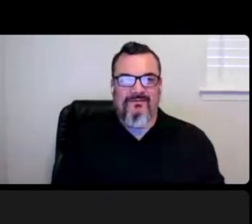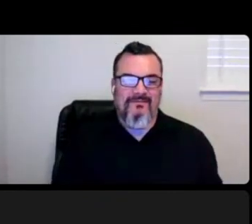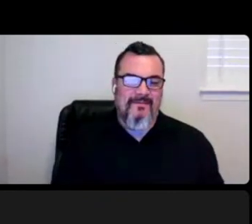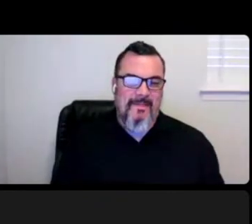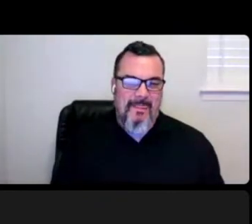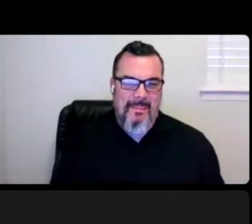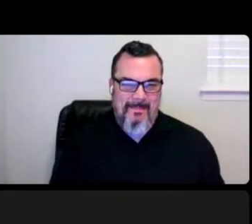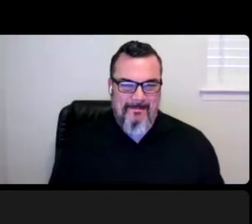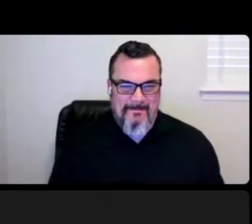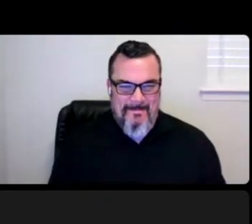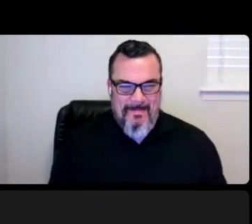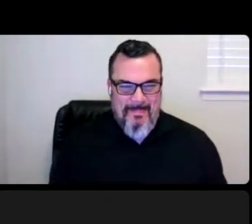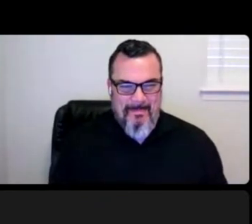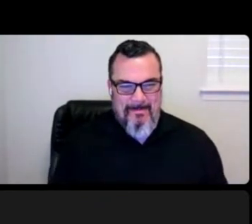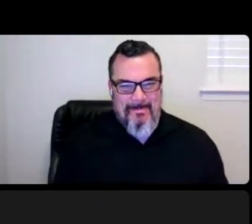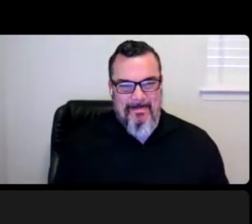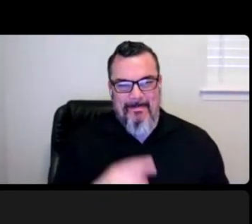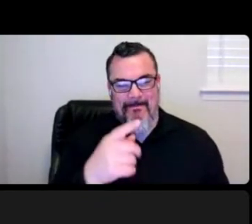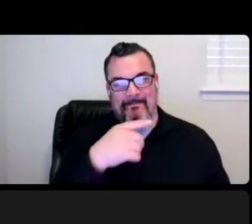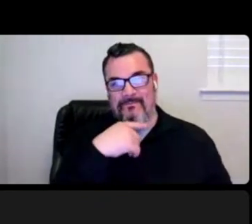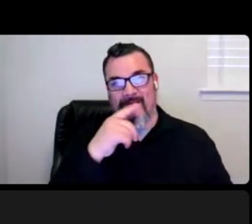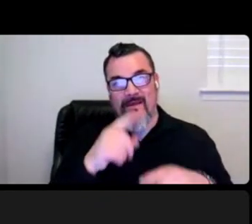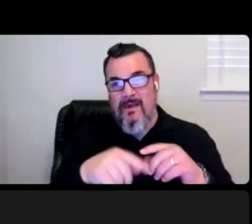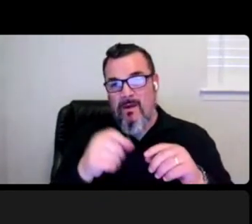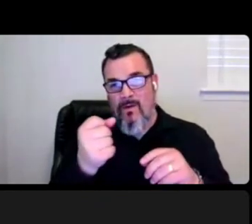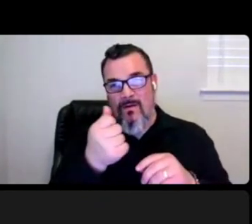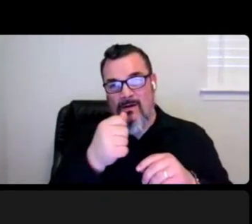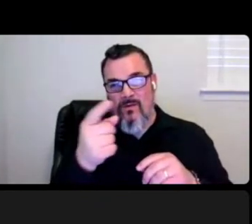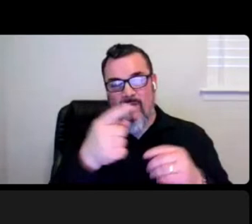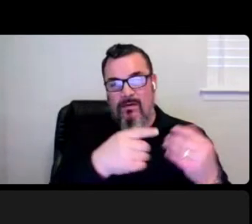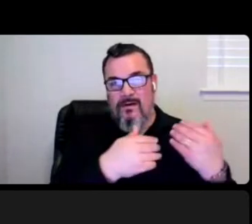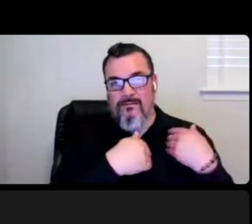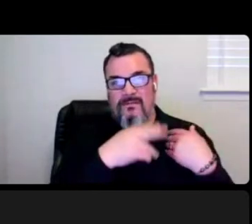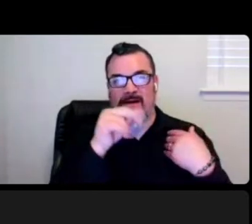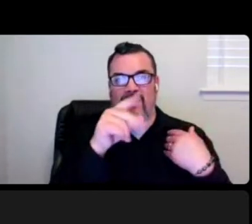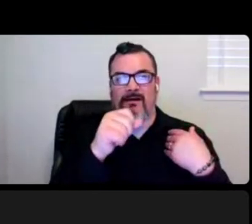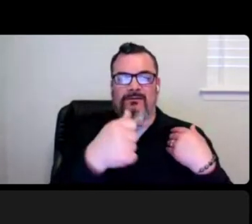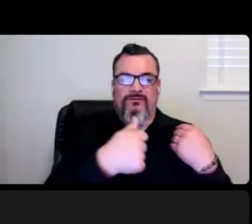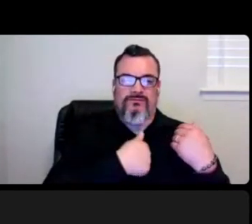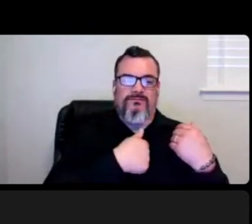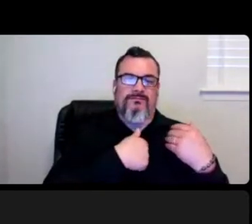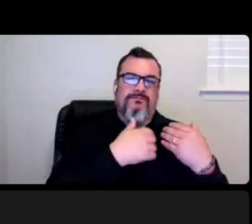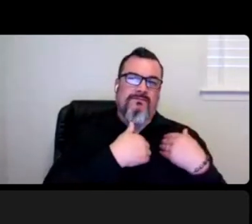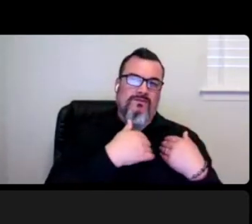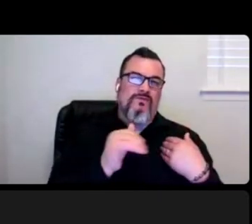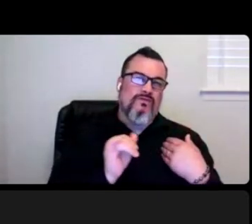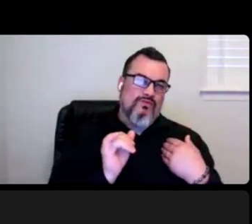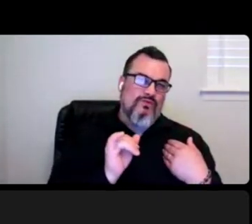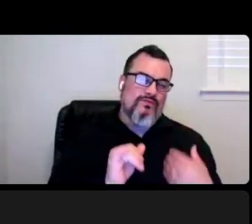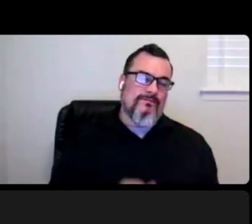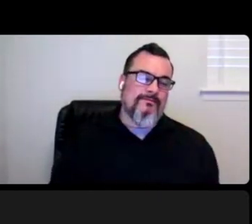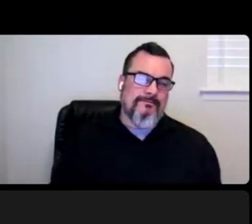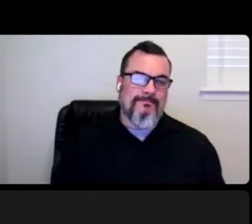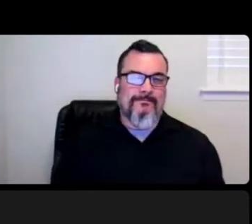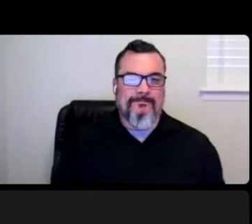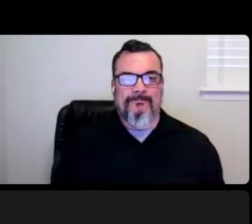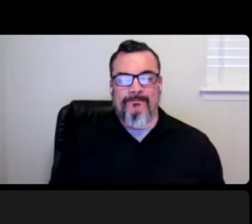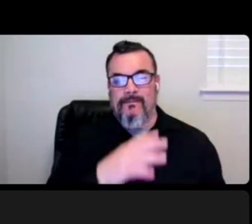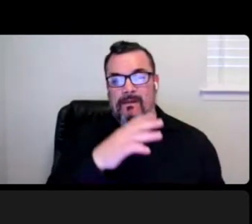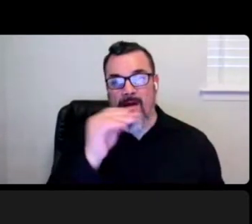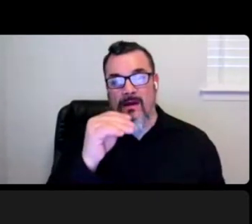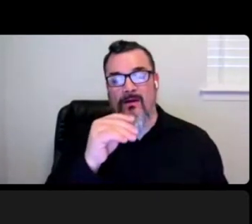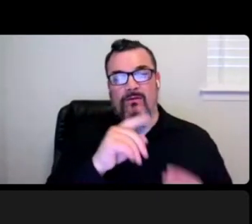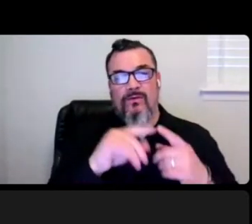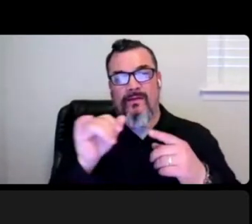old saying, we can't hold anybody else accountable unless we're accountable ourselves. Exactly right. And by the way, and to